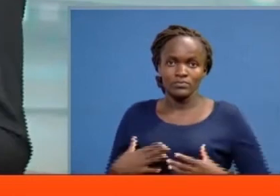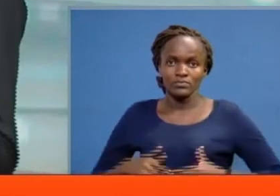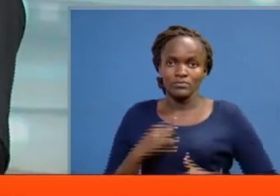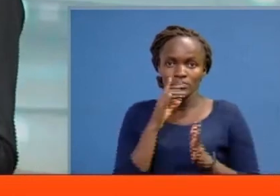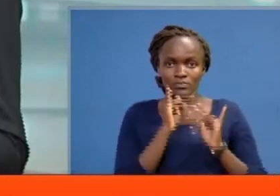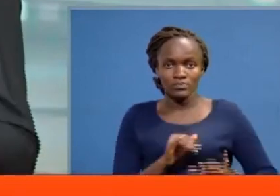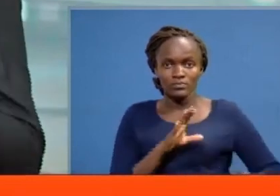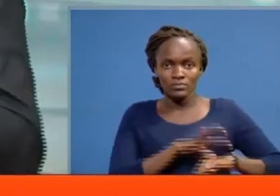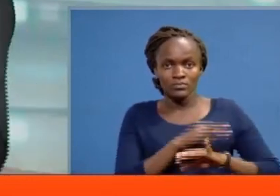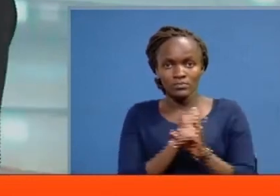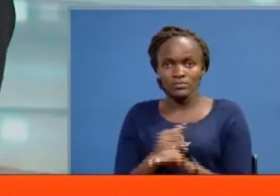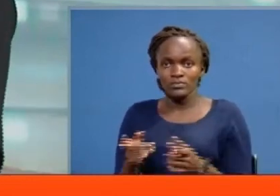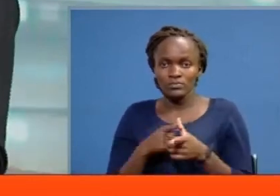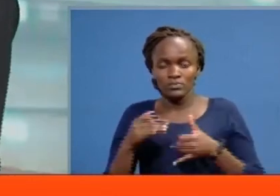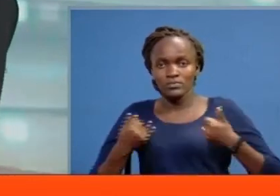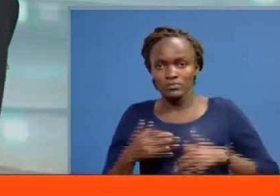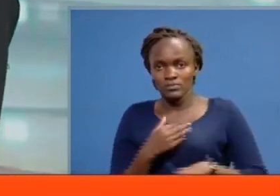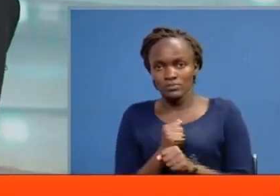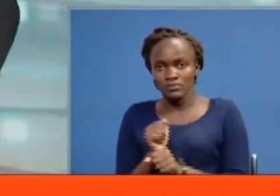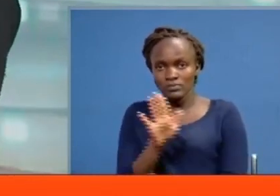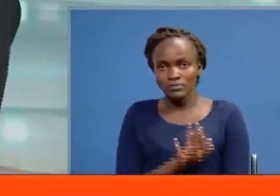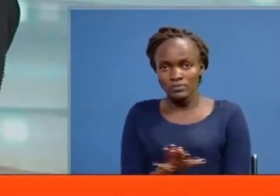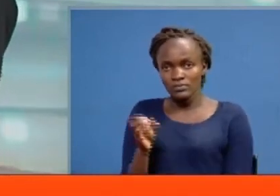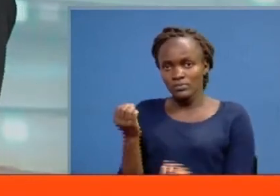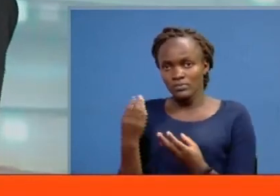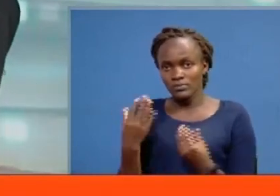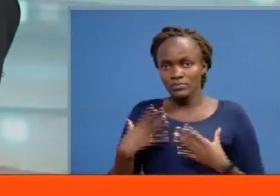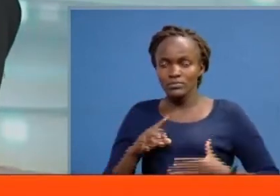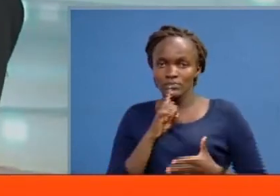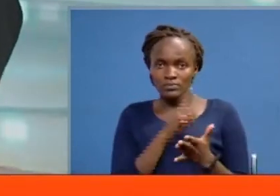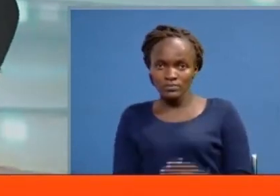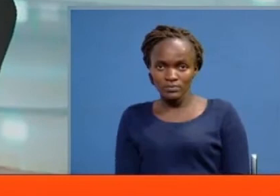have gotten jobs, people are enjoying in the workplace. A lot has been said by